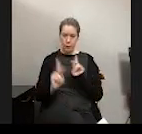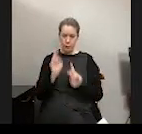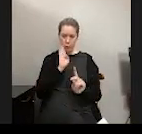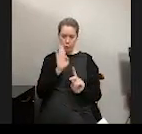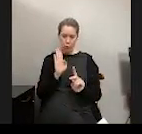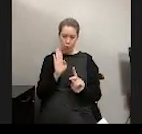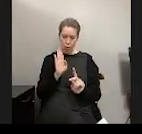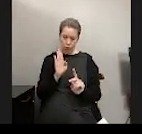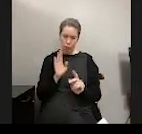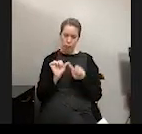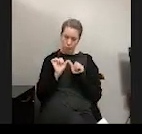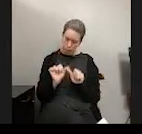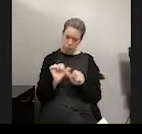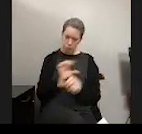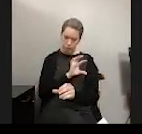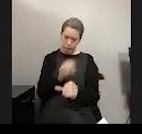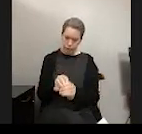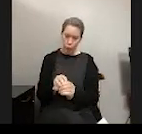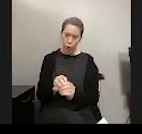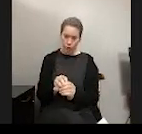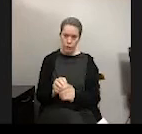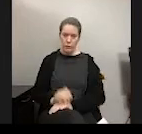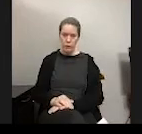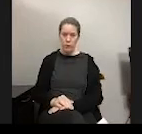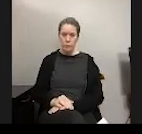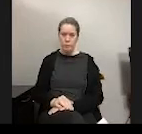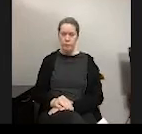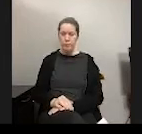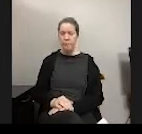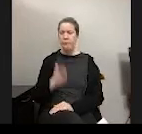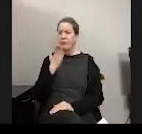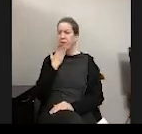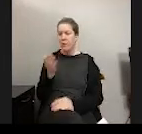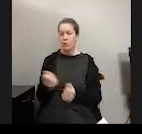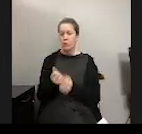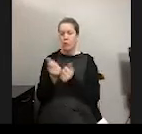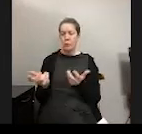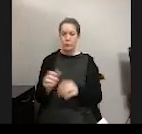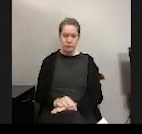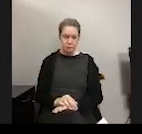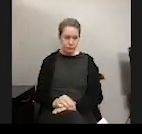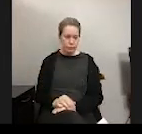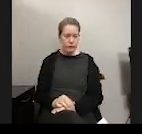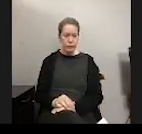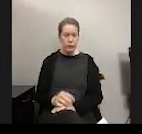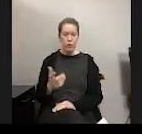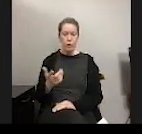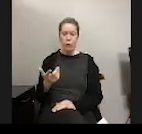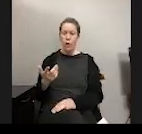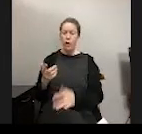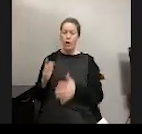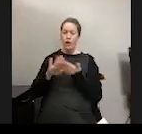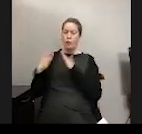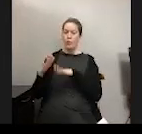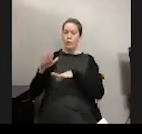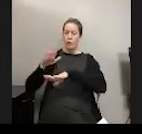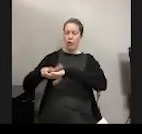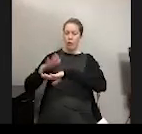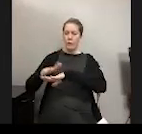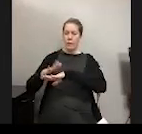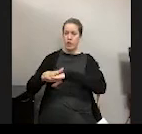Thank you so much. And in regards to community consultation, what role, if any,